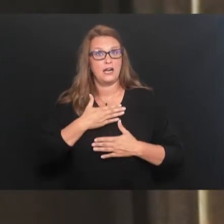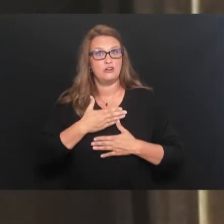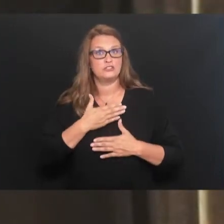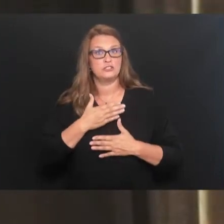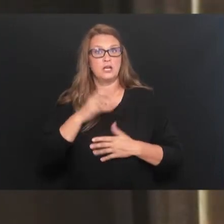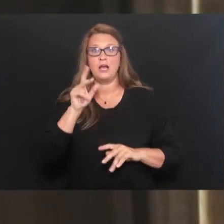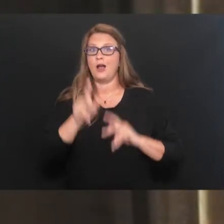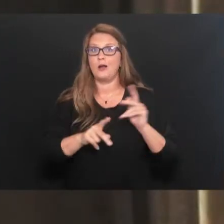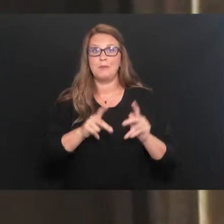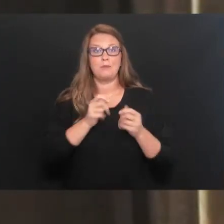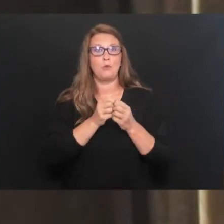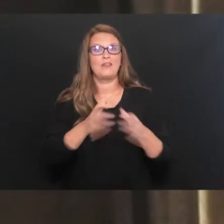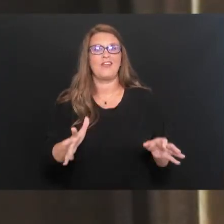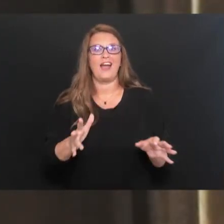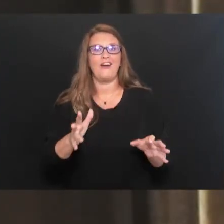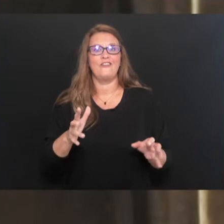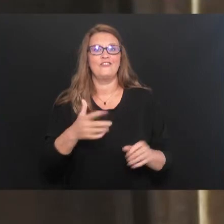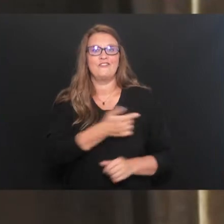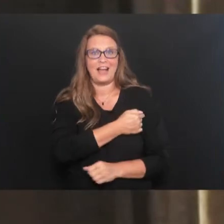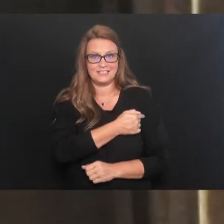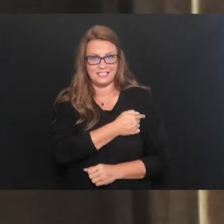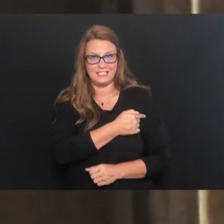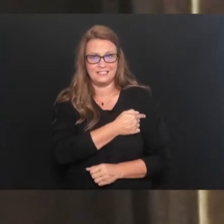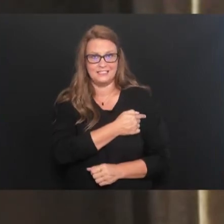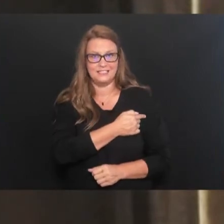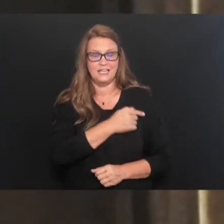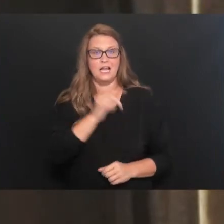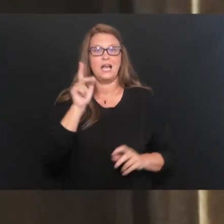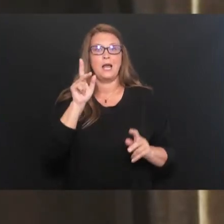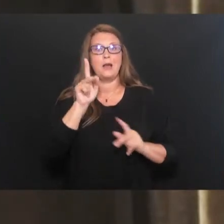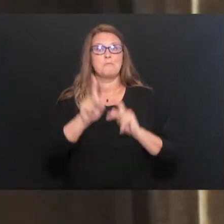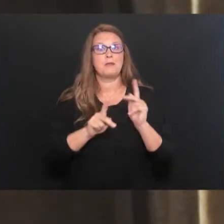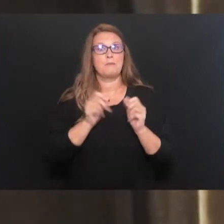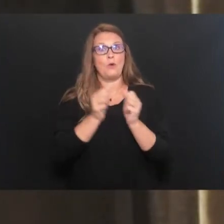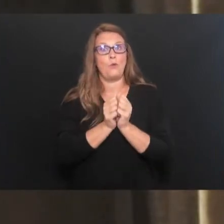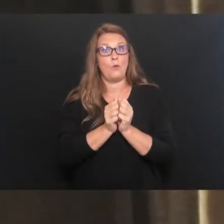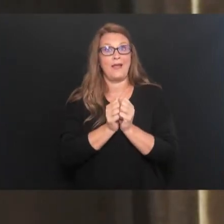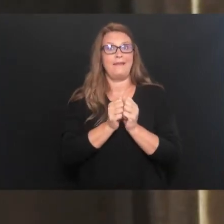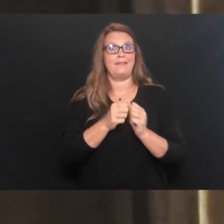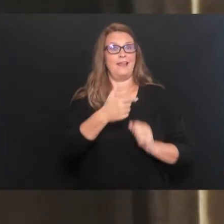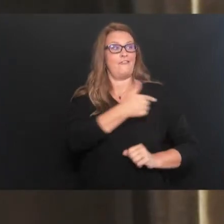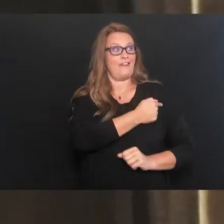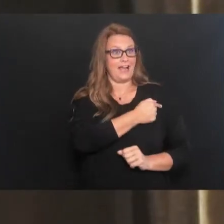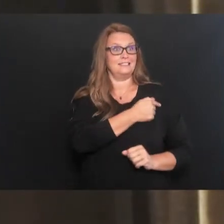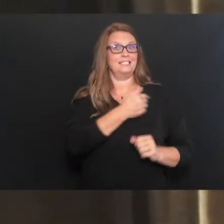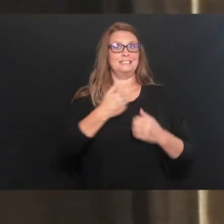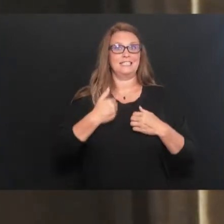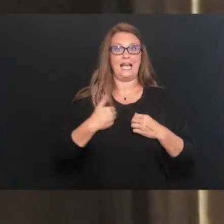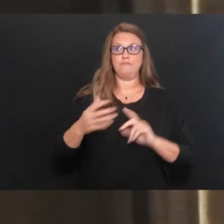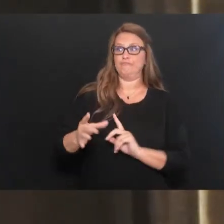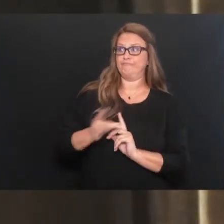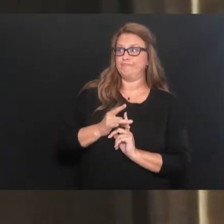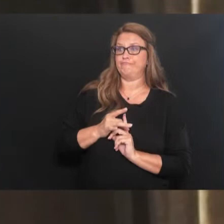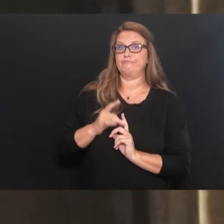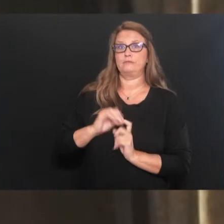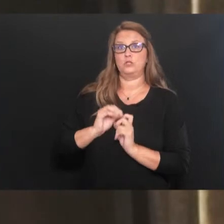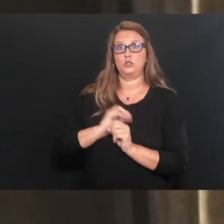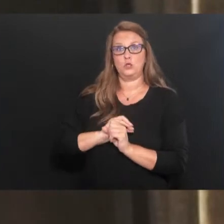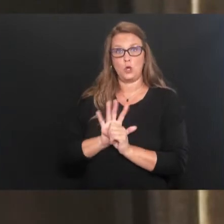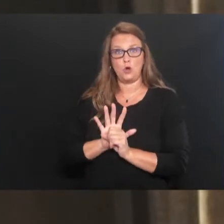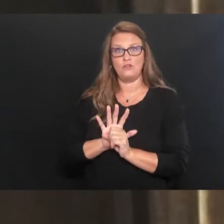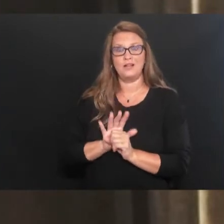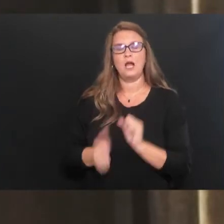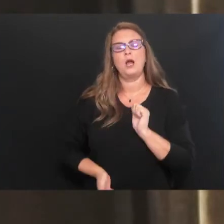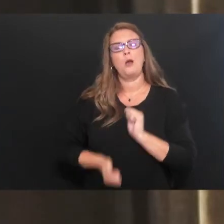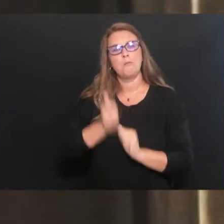not vaccinated. And for people that do have vaccine breakthrough cases, these are almost all older West